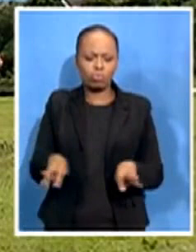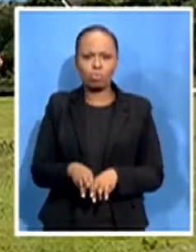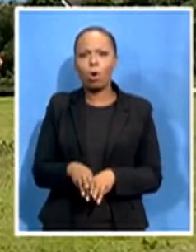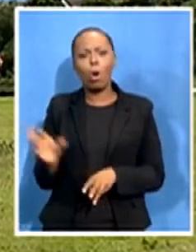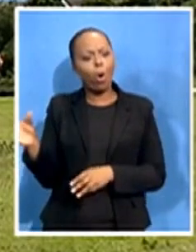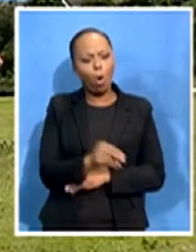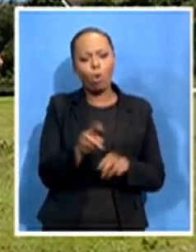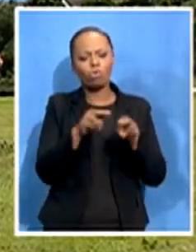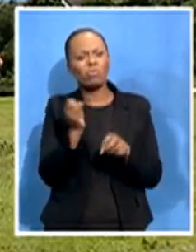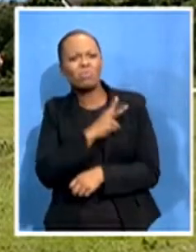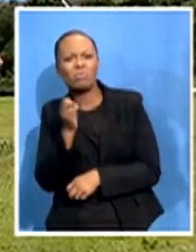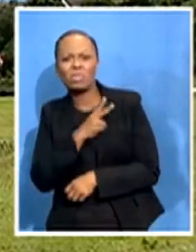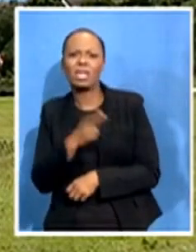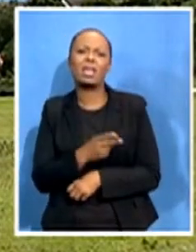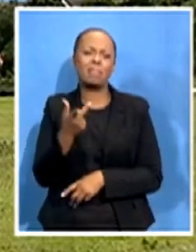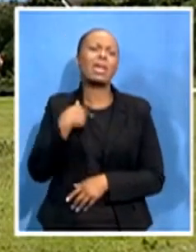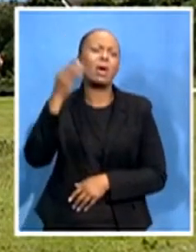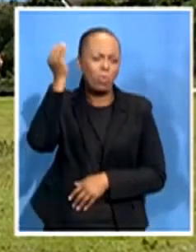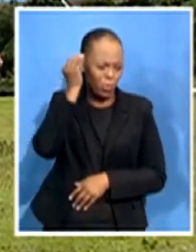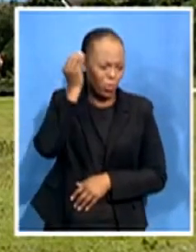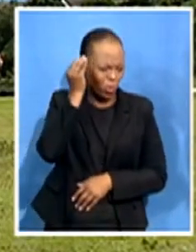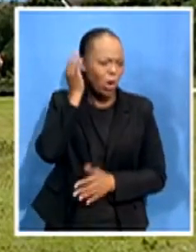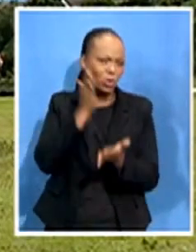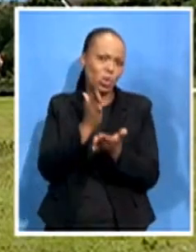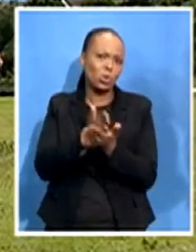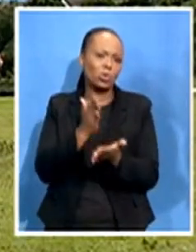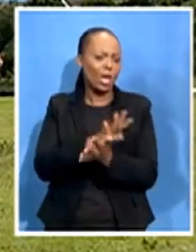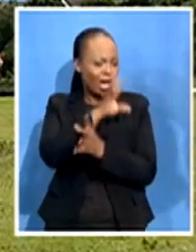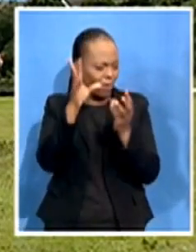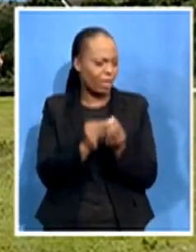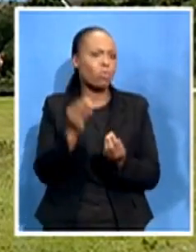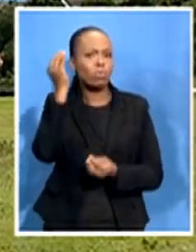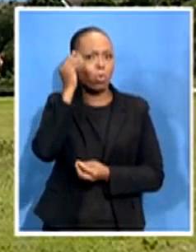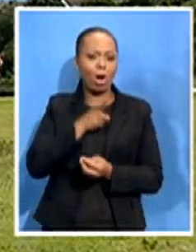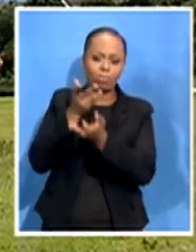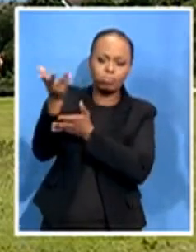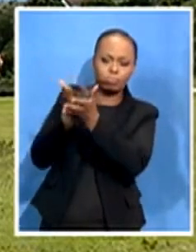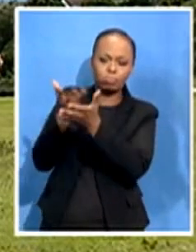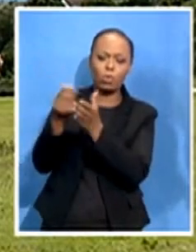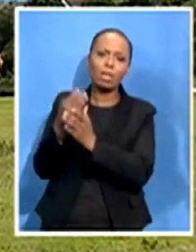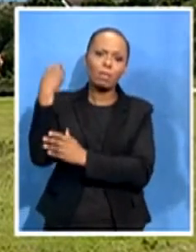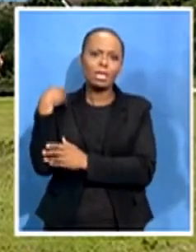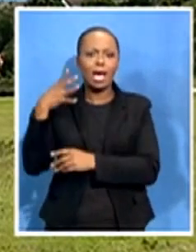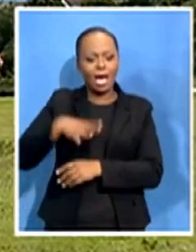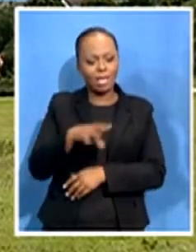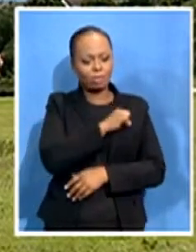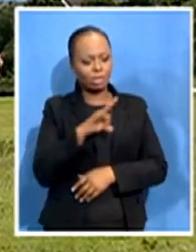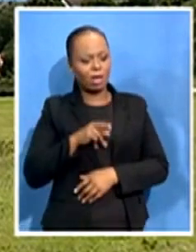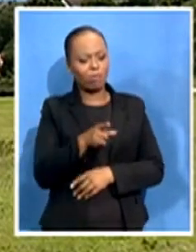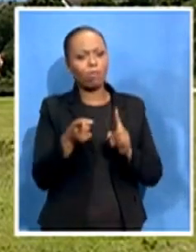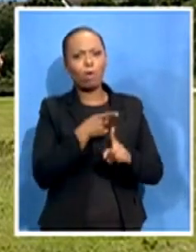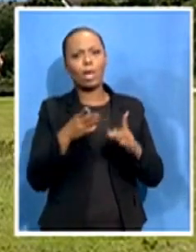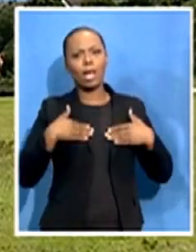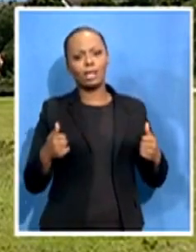sure after his interactions with the ministers, the other officials of the health department, there is sufficient beds for people in the Nelson Mandela Bay